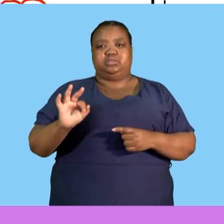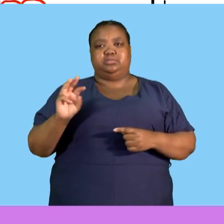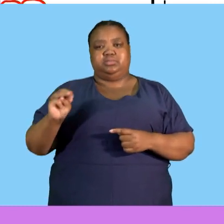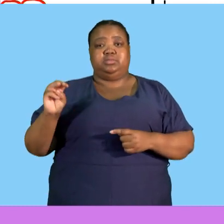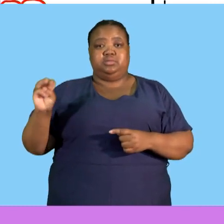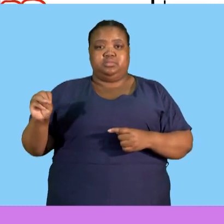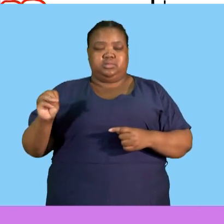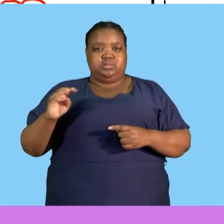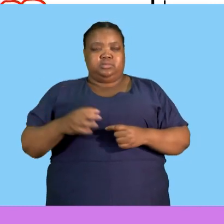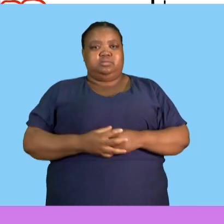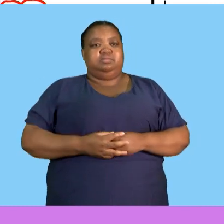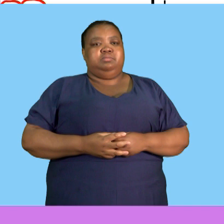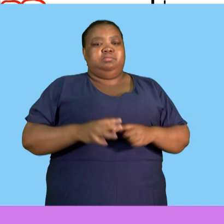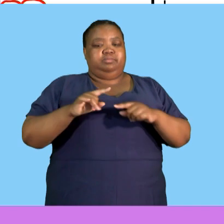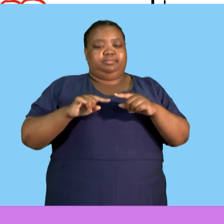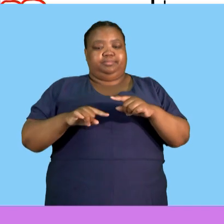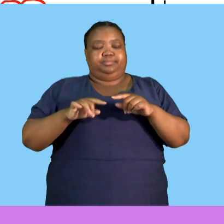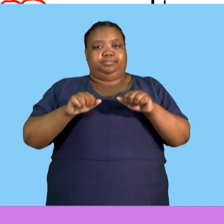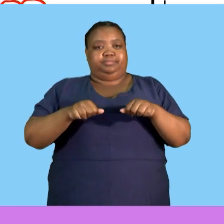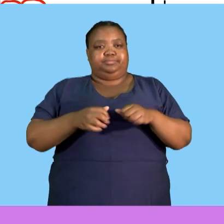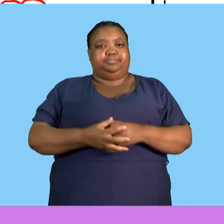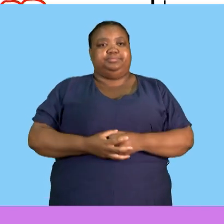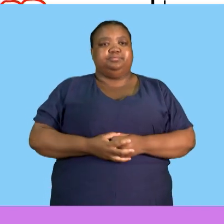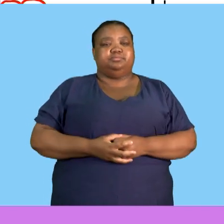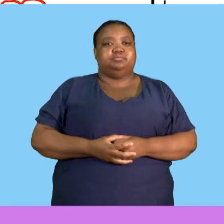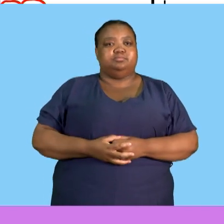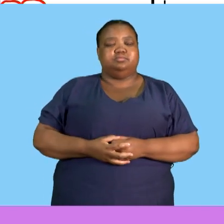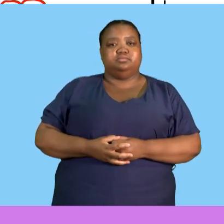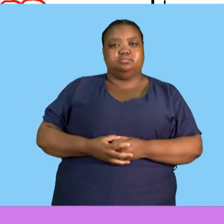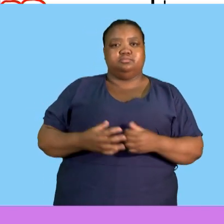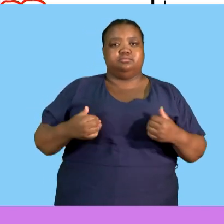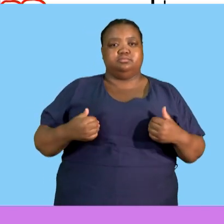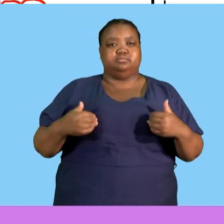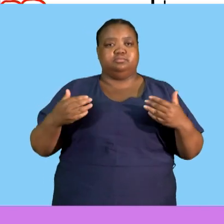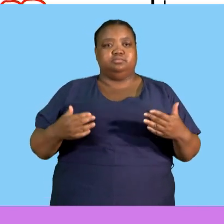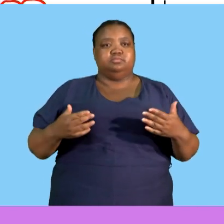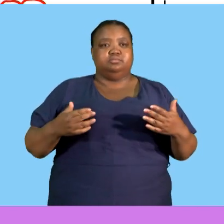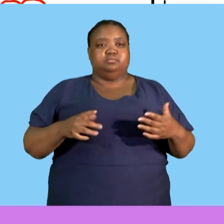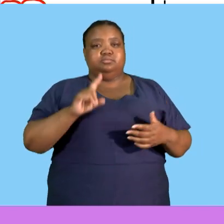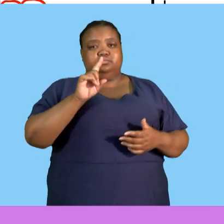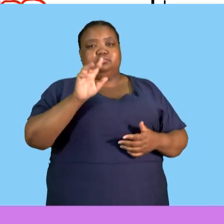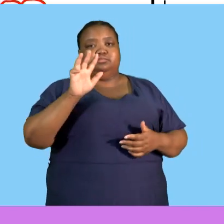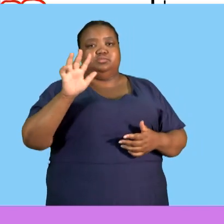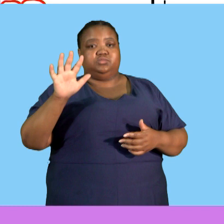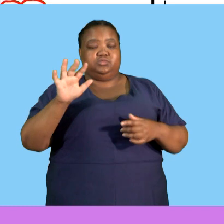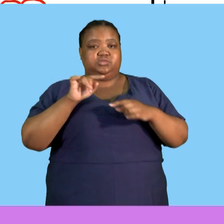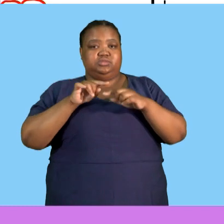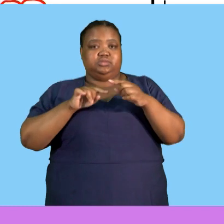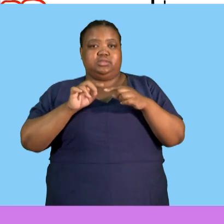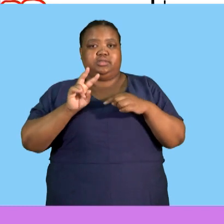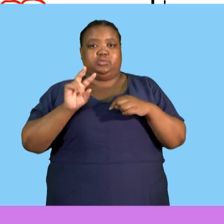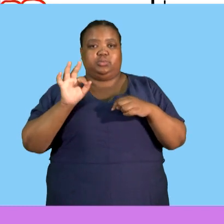millimeters to see how many of these rails can fit like this. Okay, meaning horizontally. So let's type it